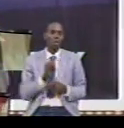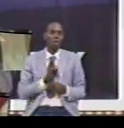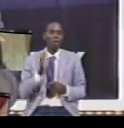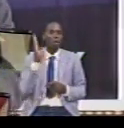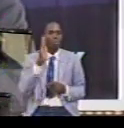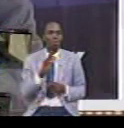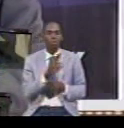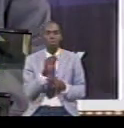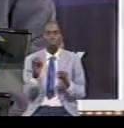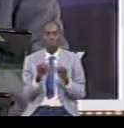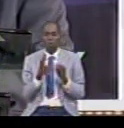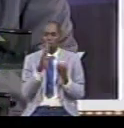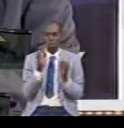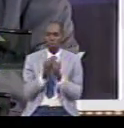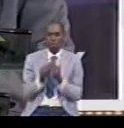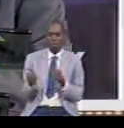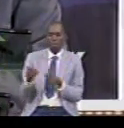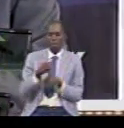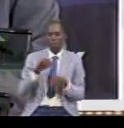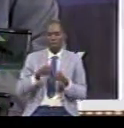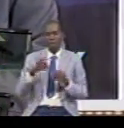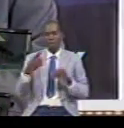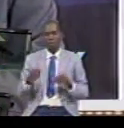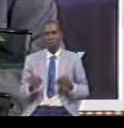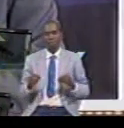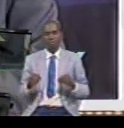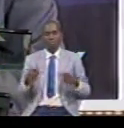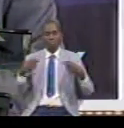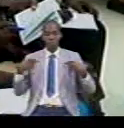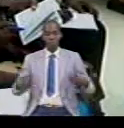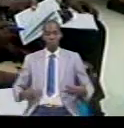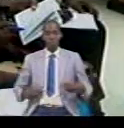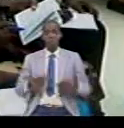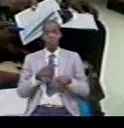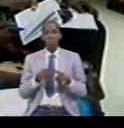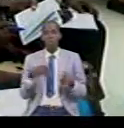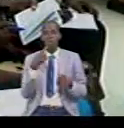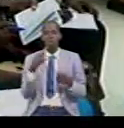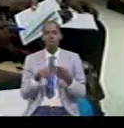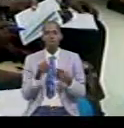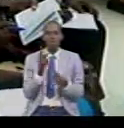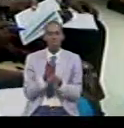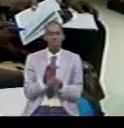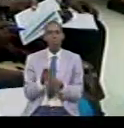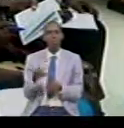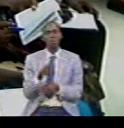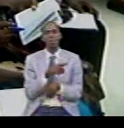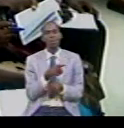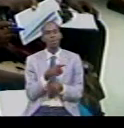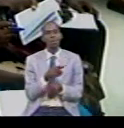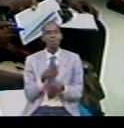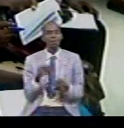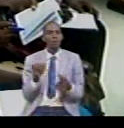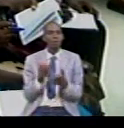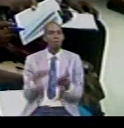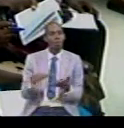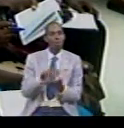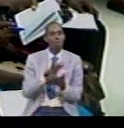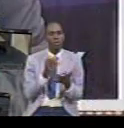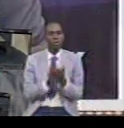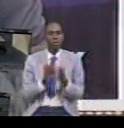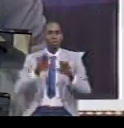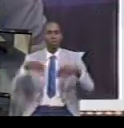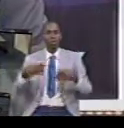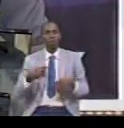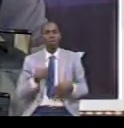with them physically. That's why I'm praying to you that you will keep them. It says, those that thou gavest me, I